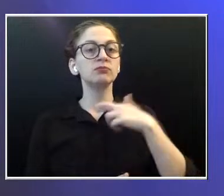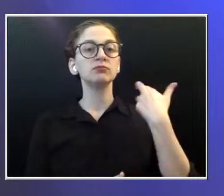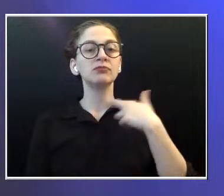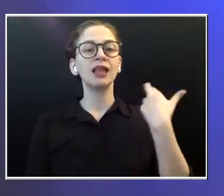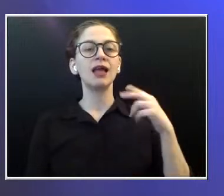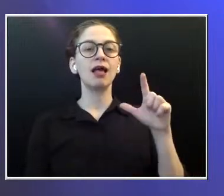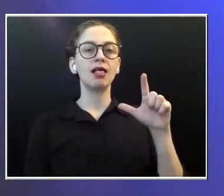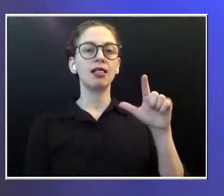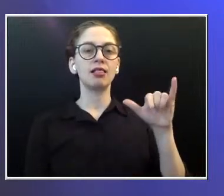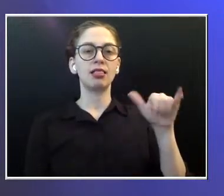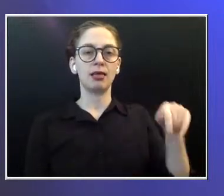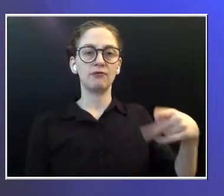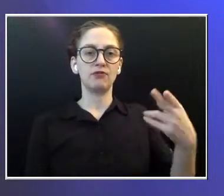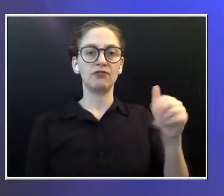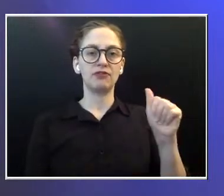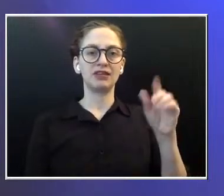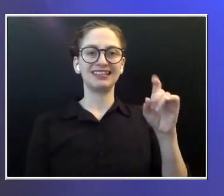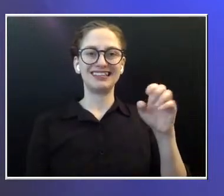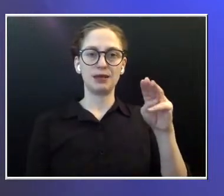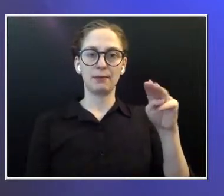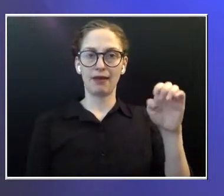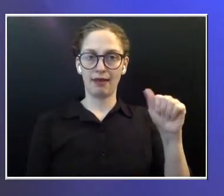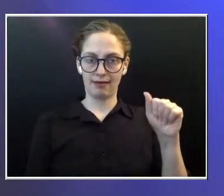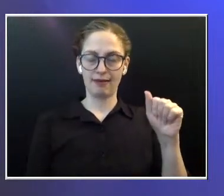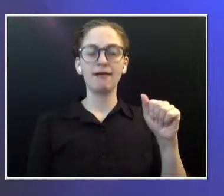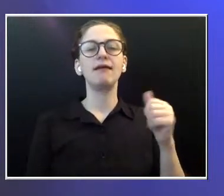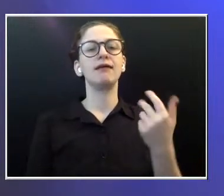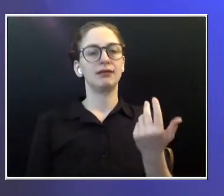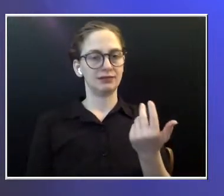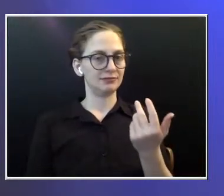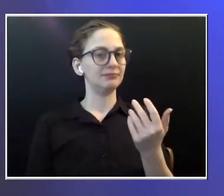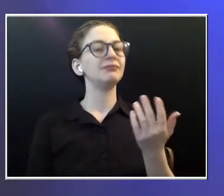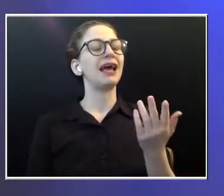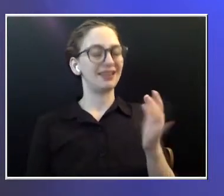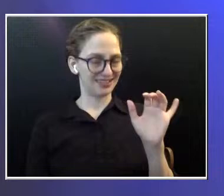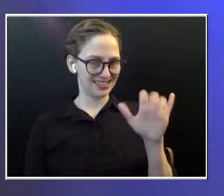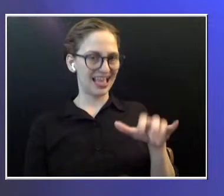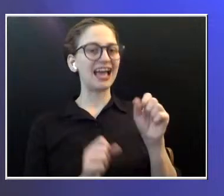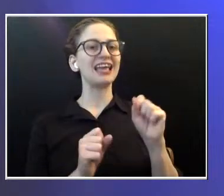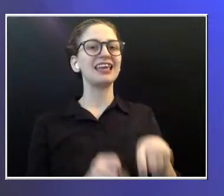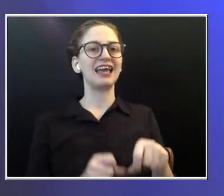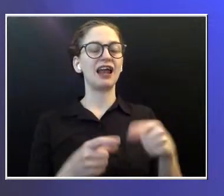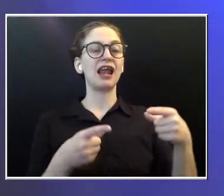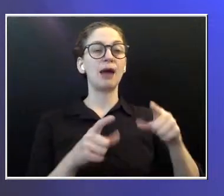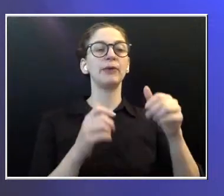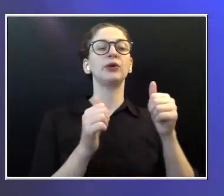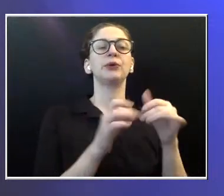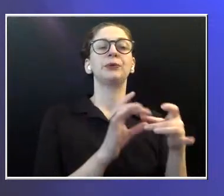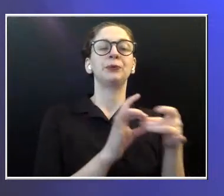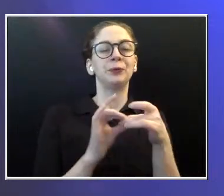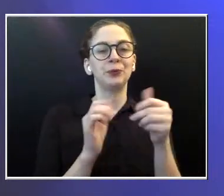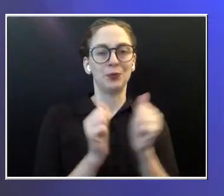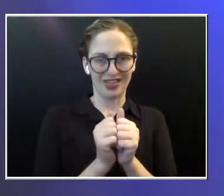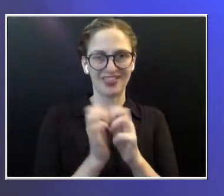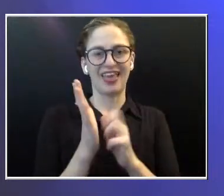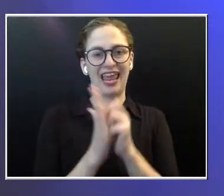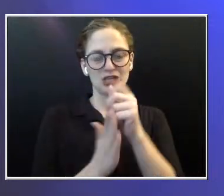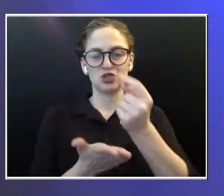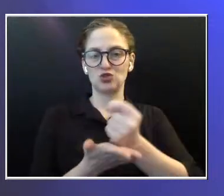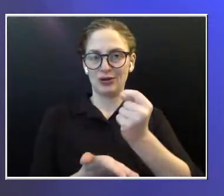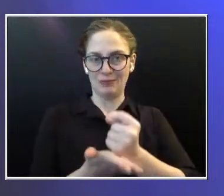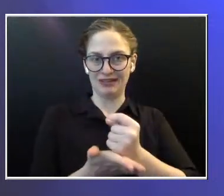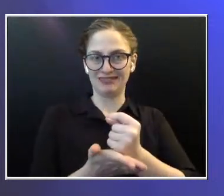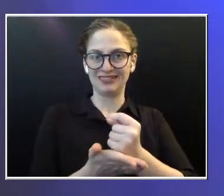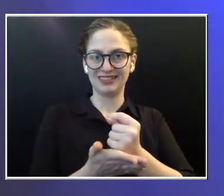not removing lymph nodes. And lymphedema can be a side effect of cancer treatments. And so women that take that step, although it's a big step